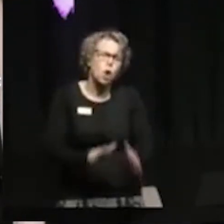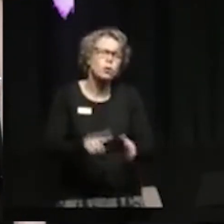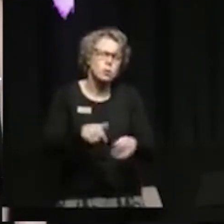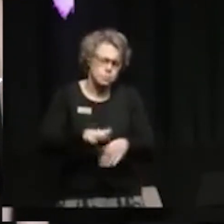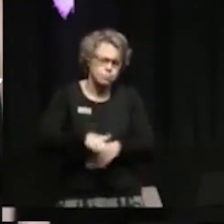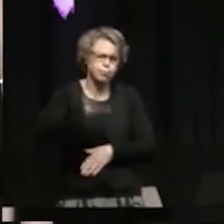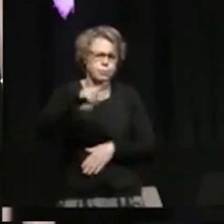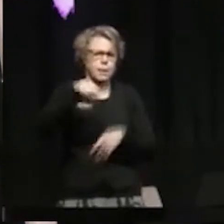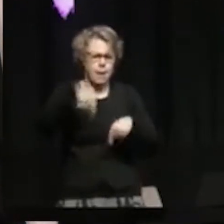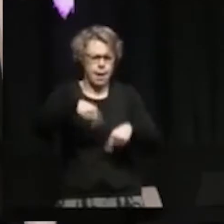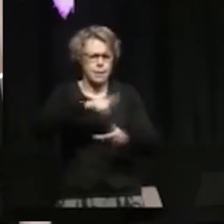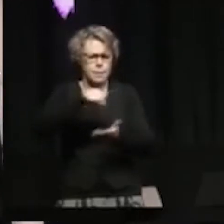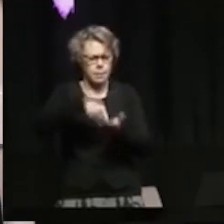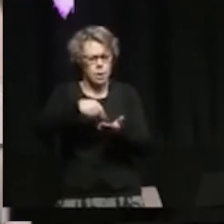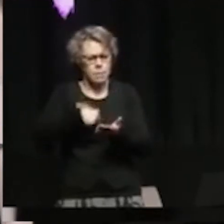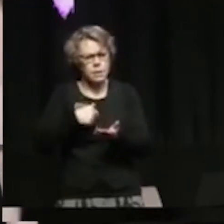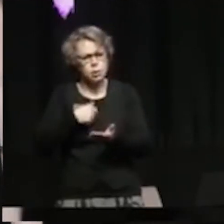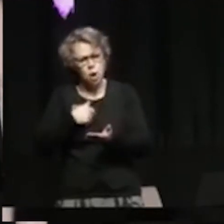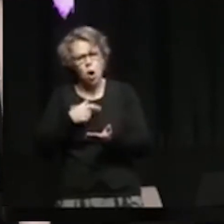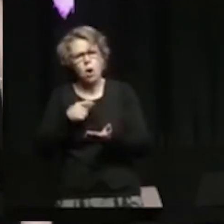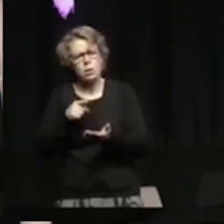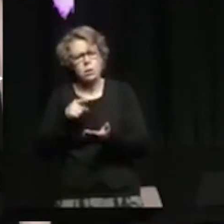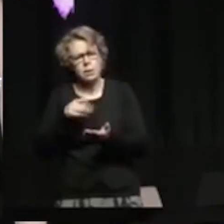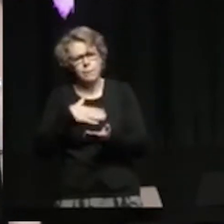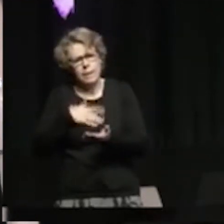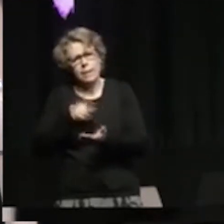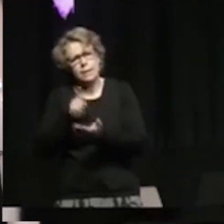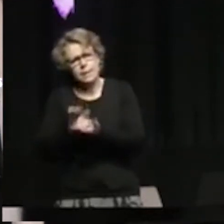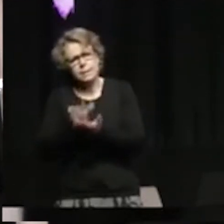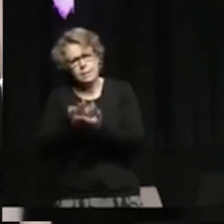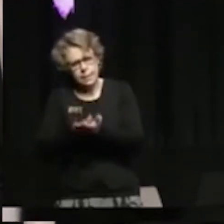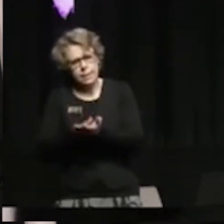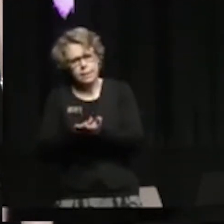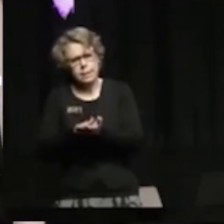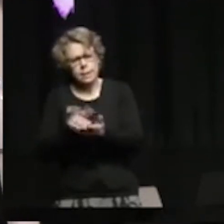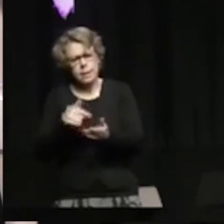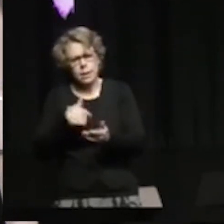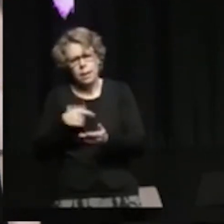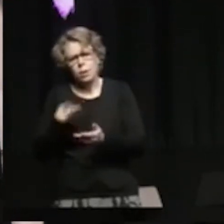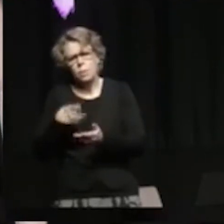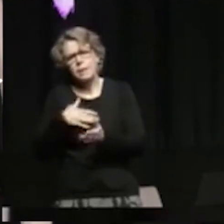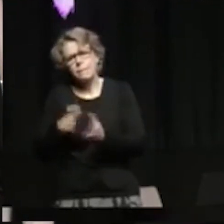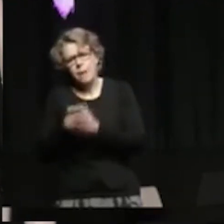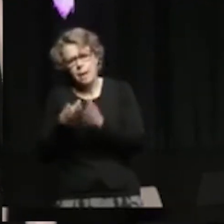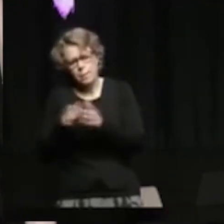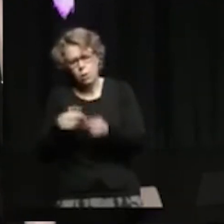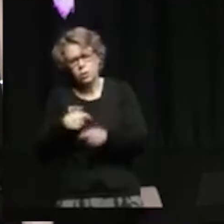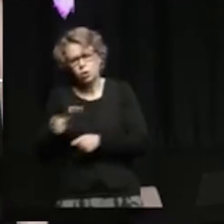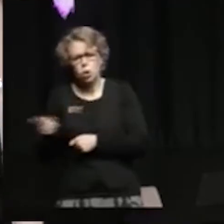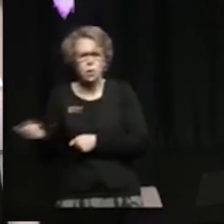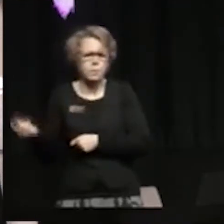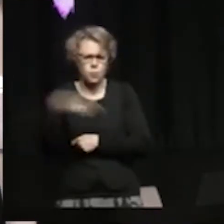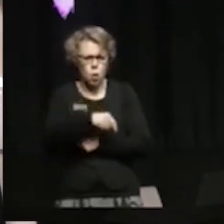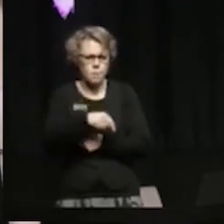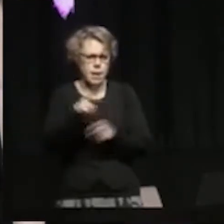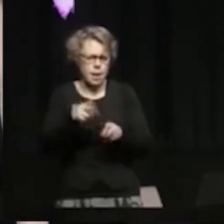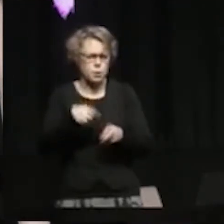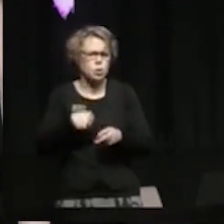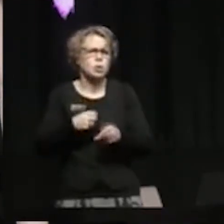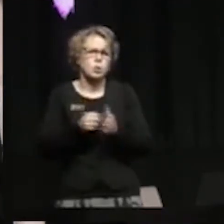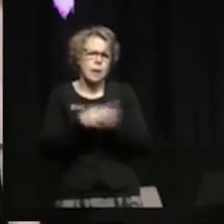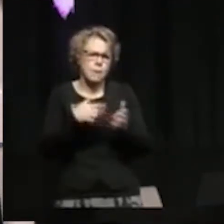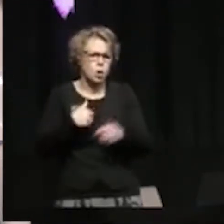told. I'm born and raised in Malmö, but I decided to register with my family abroad to be able to come to Sweden and my city